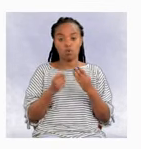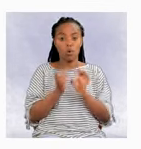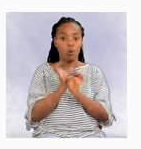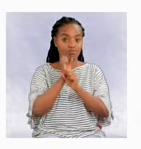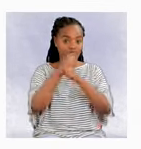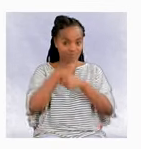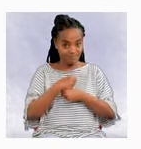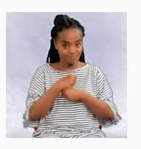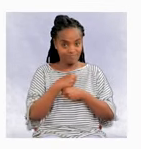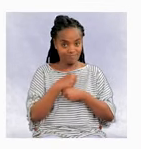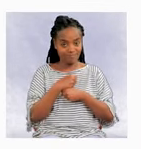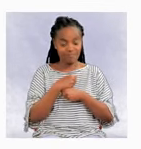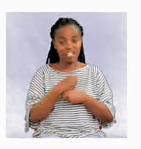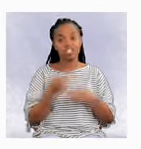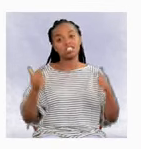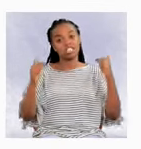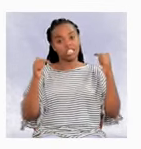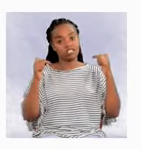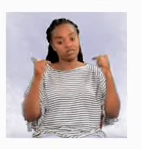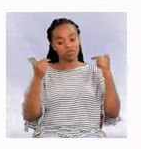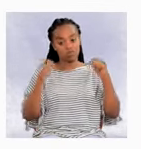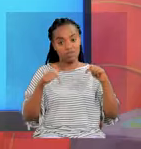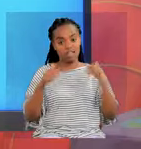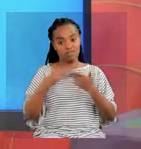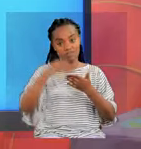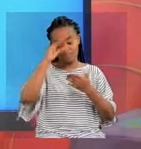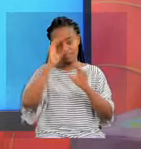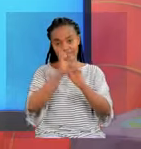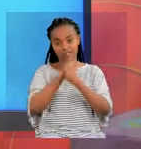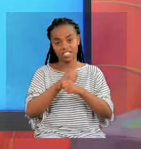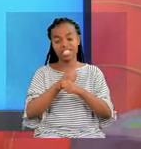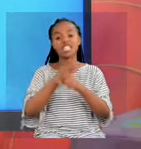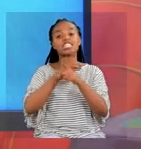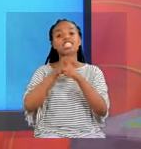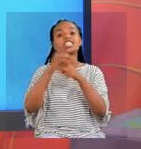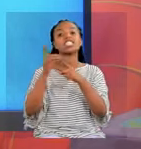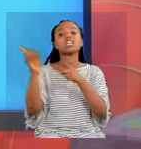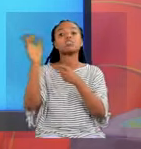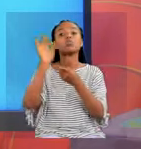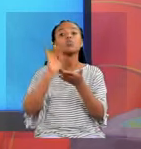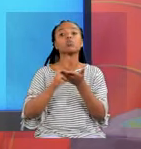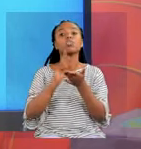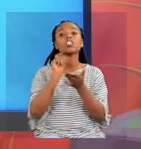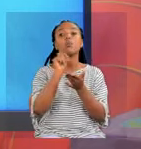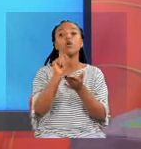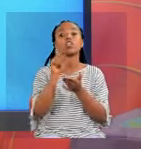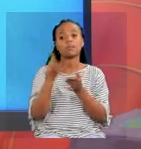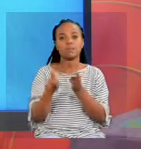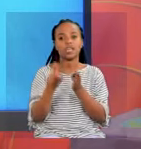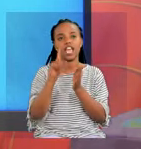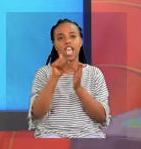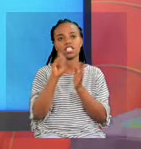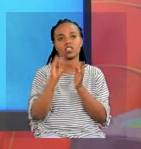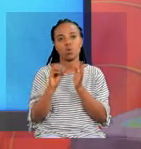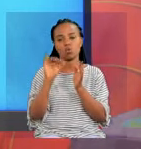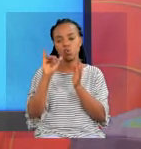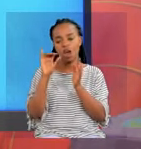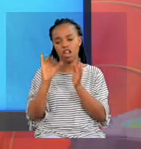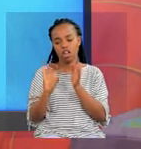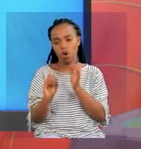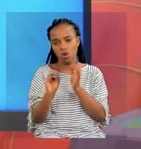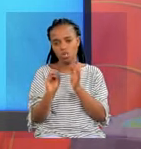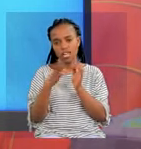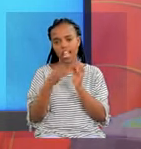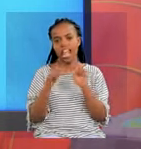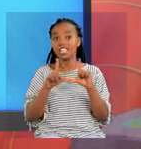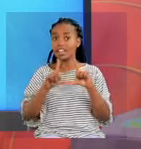so to summarize what we have seen today, the distance between the point P x naught y naught and